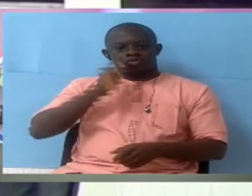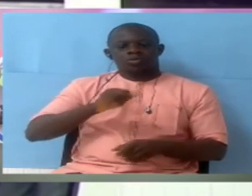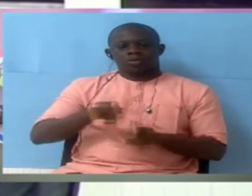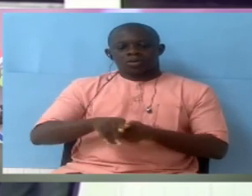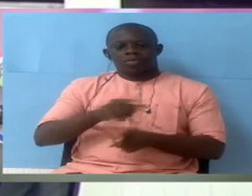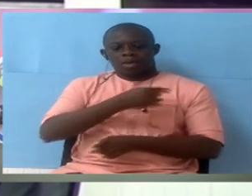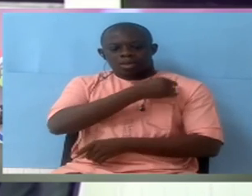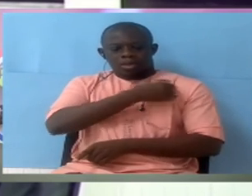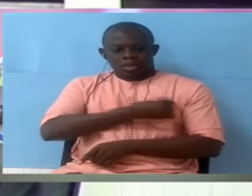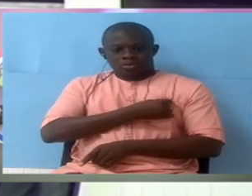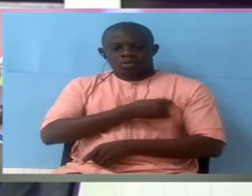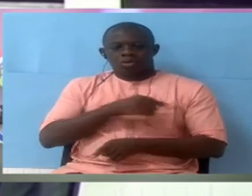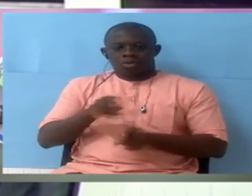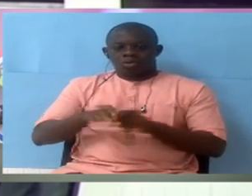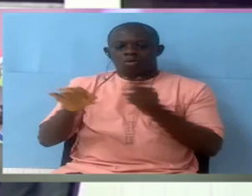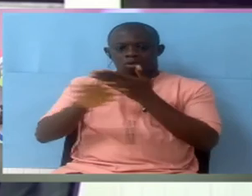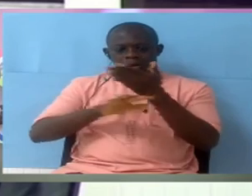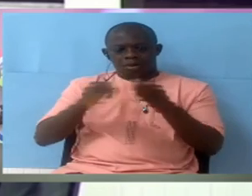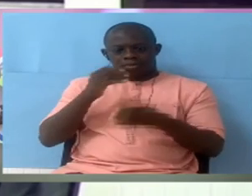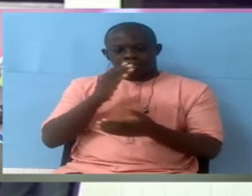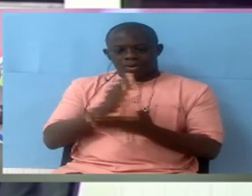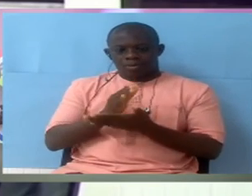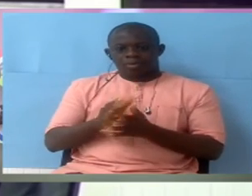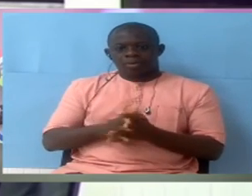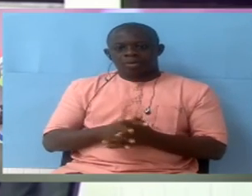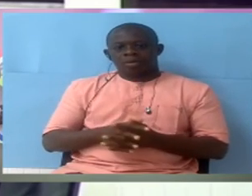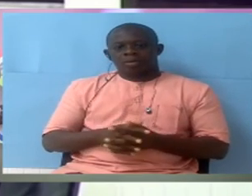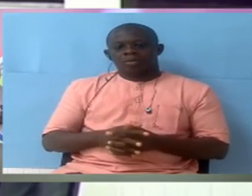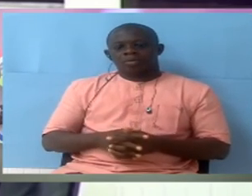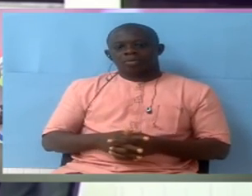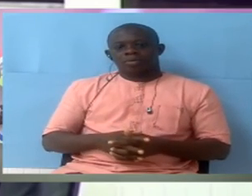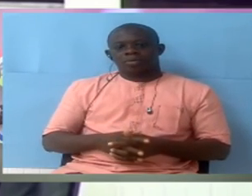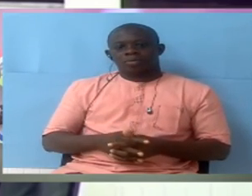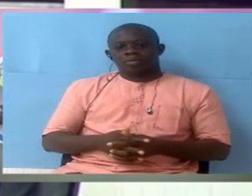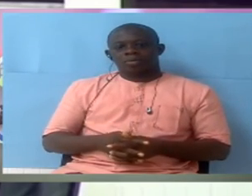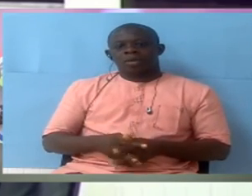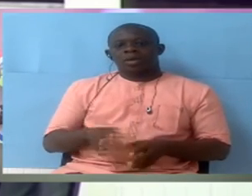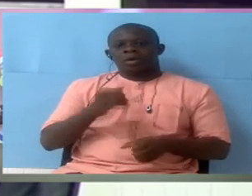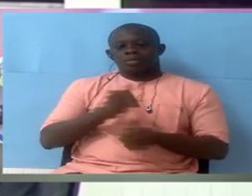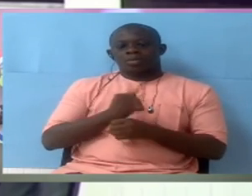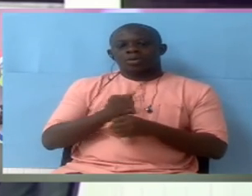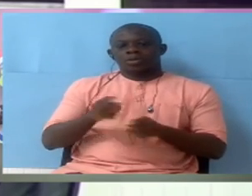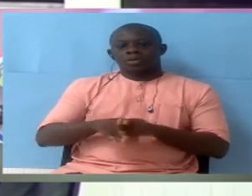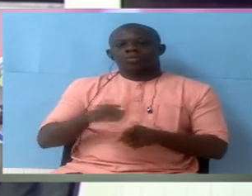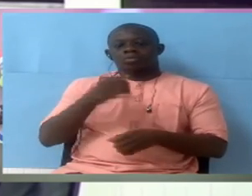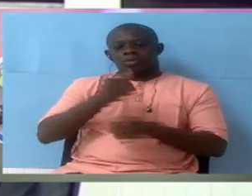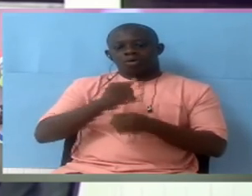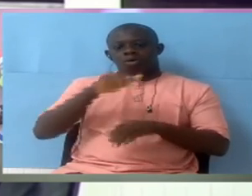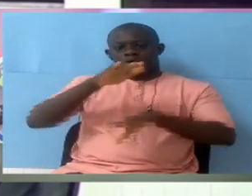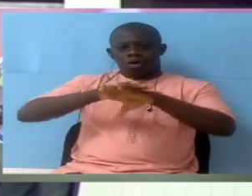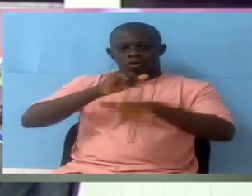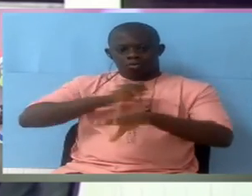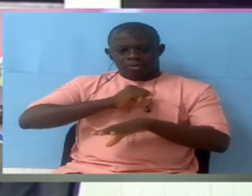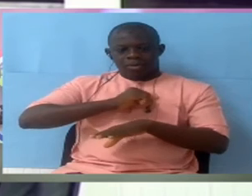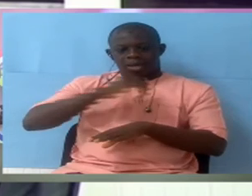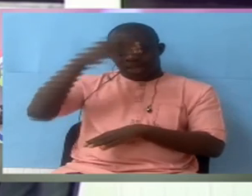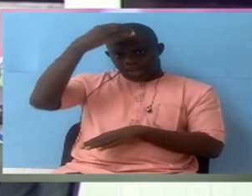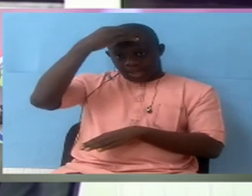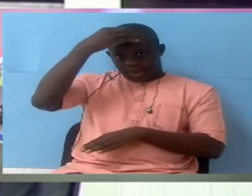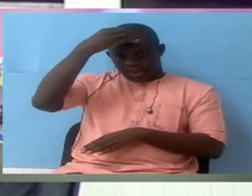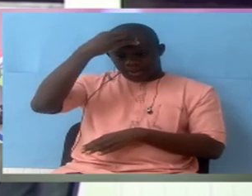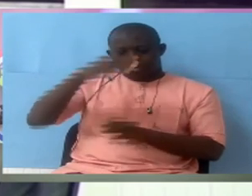Ma jël suma genso bi ci suuf. And then squeeze it on my head. Ma jël diko nacc ci suma bop